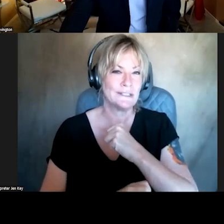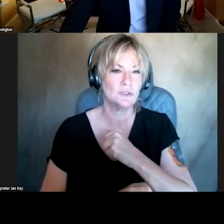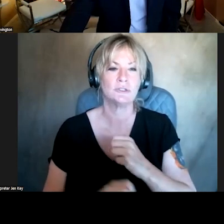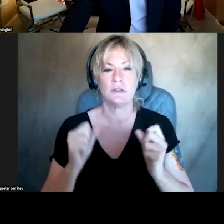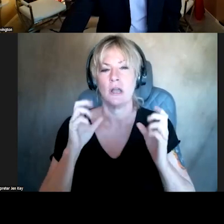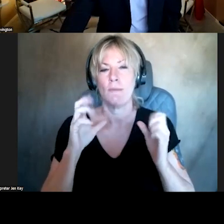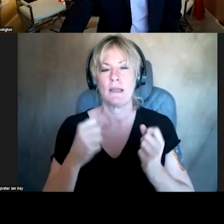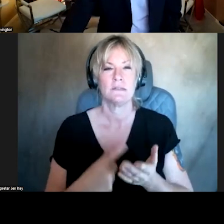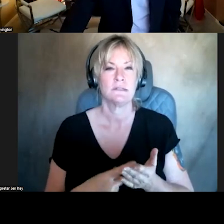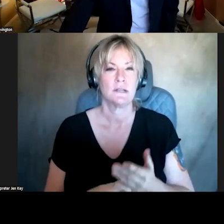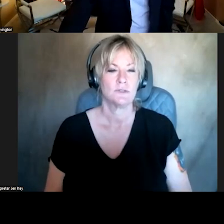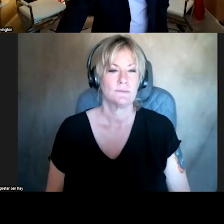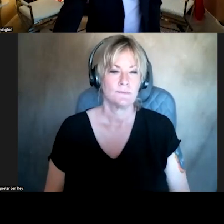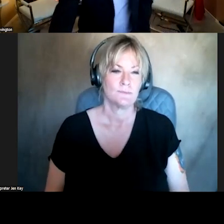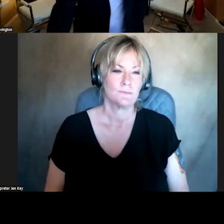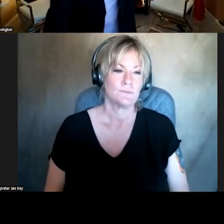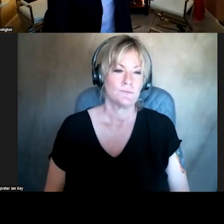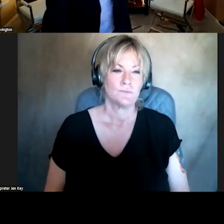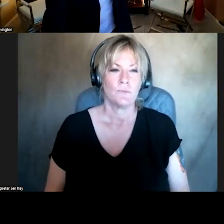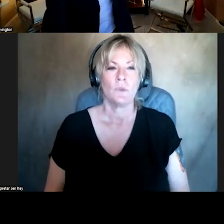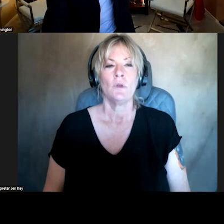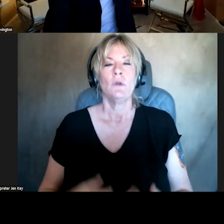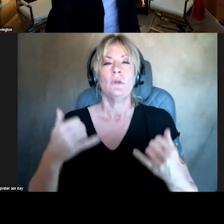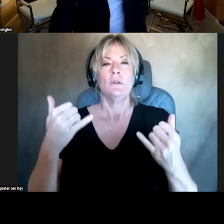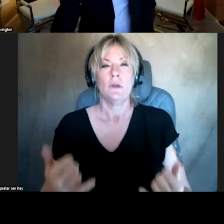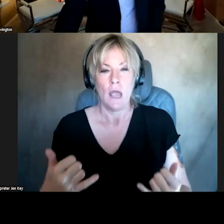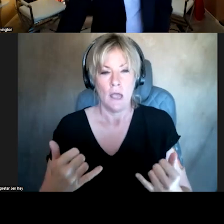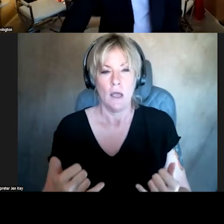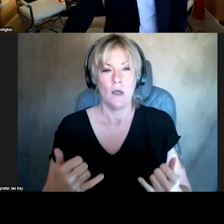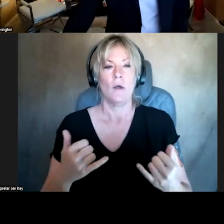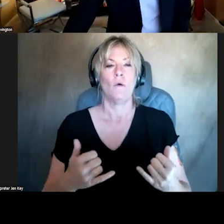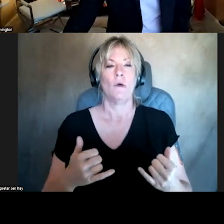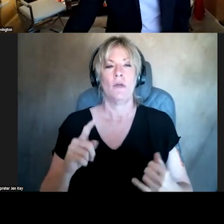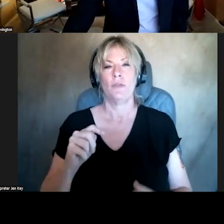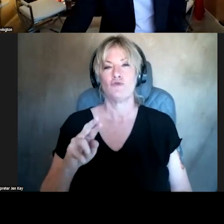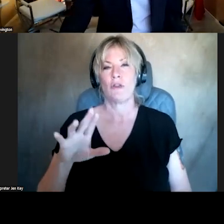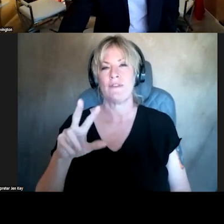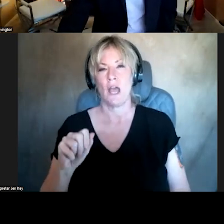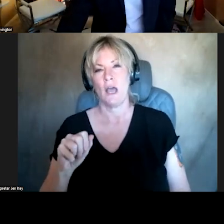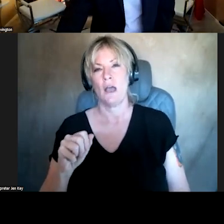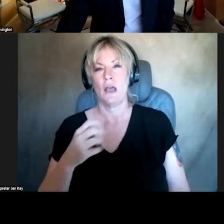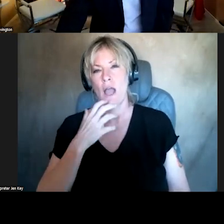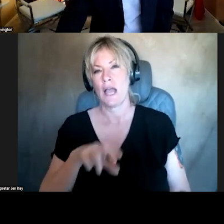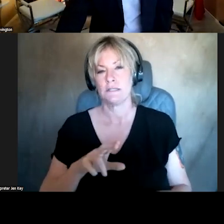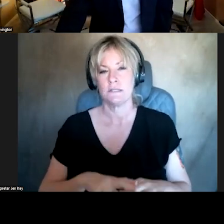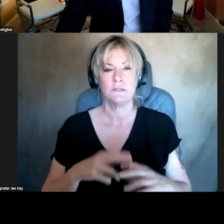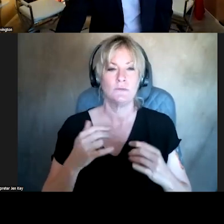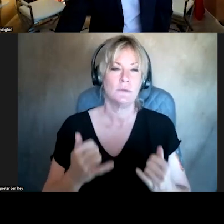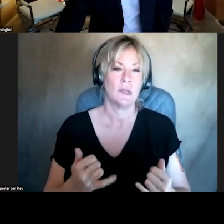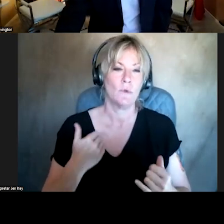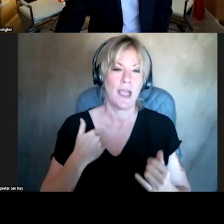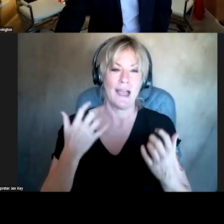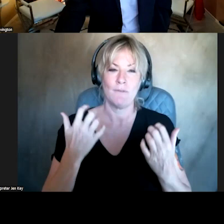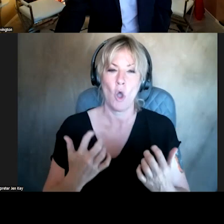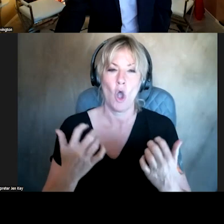amazing discussion. So that brings us to the Crisis Trivia Hot Seat. And today we have the